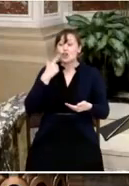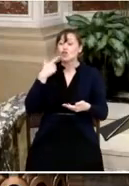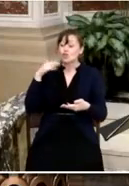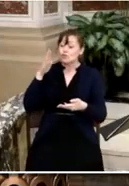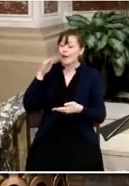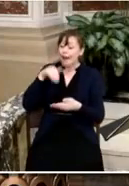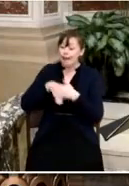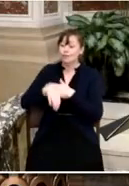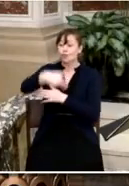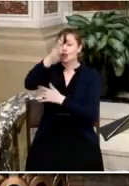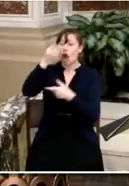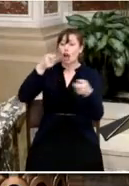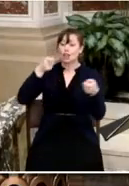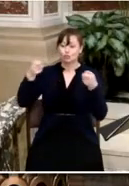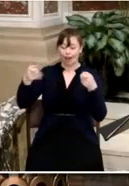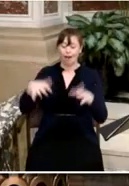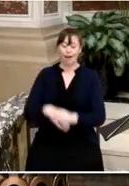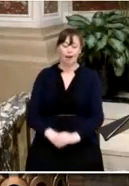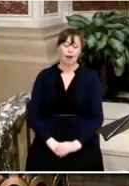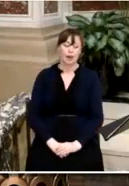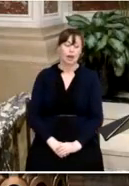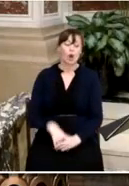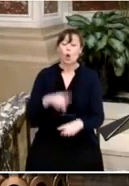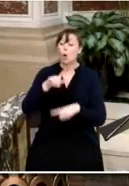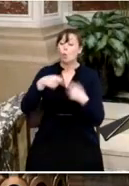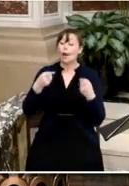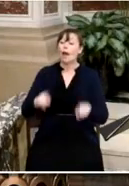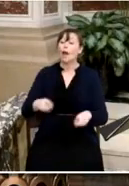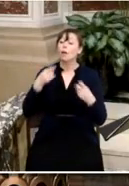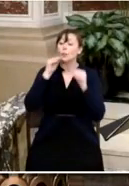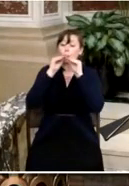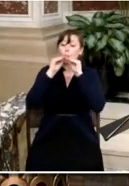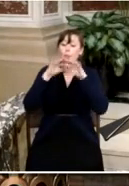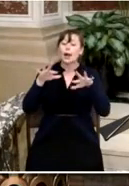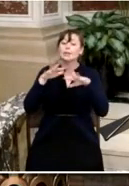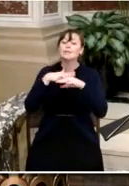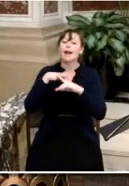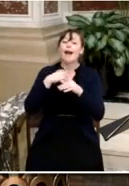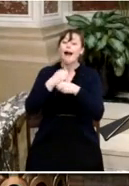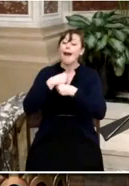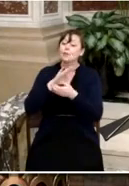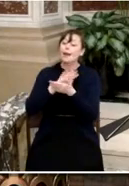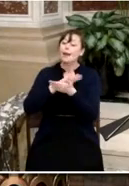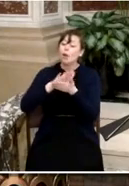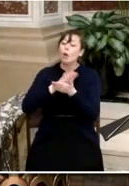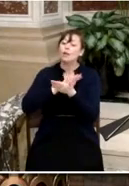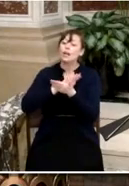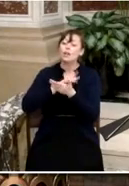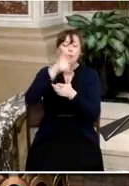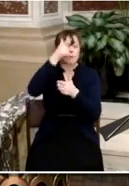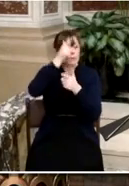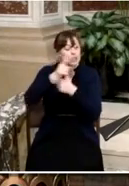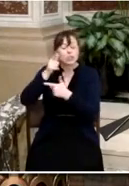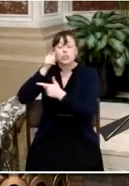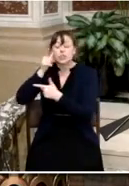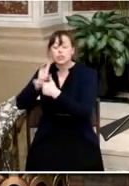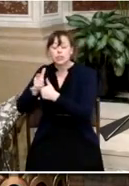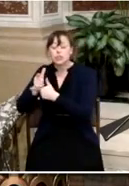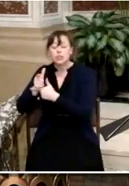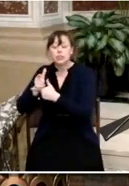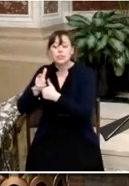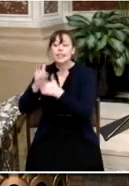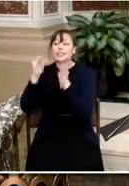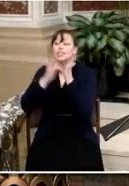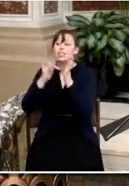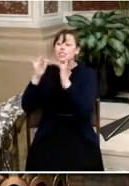reign. When we bless and consecrate our brothers and sisters, it is